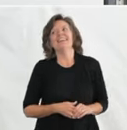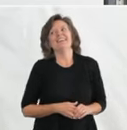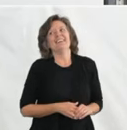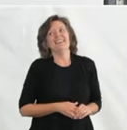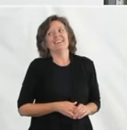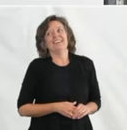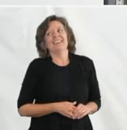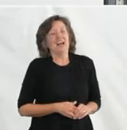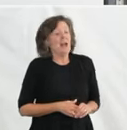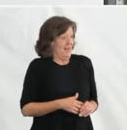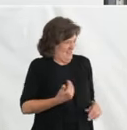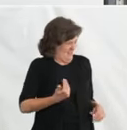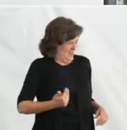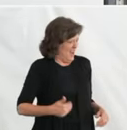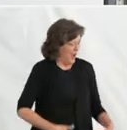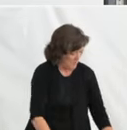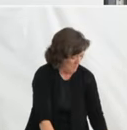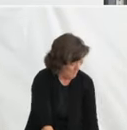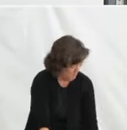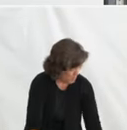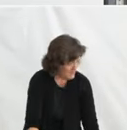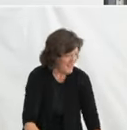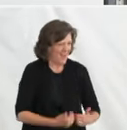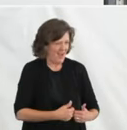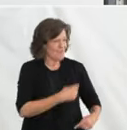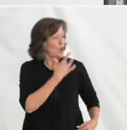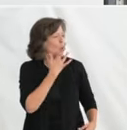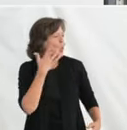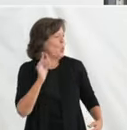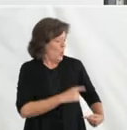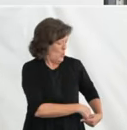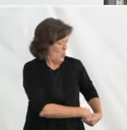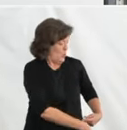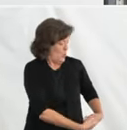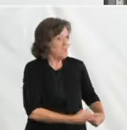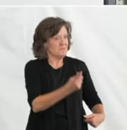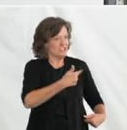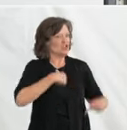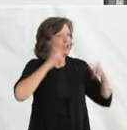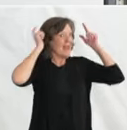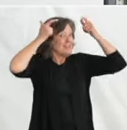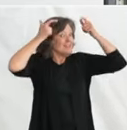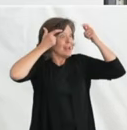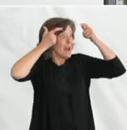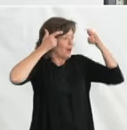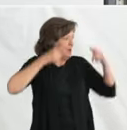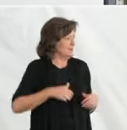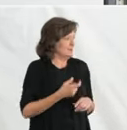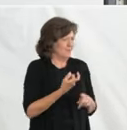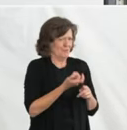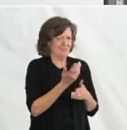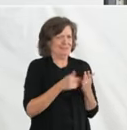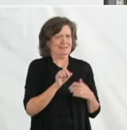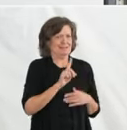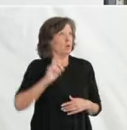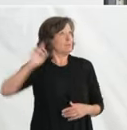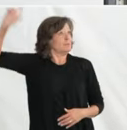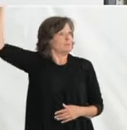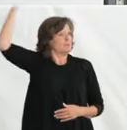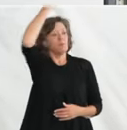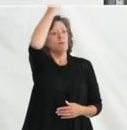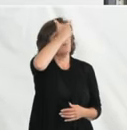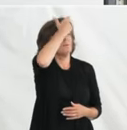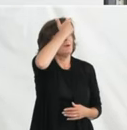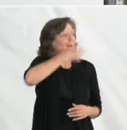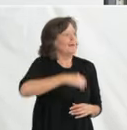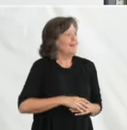Complete with the calf-high boots and the golden rope, and she got a tiara from somewhere. And she threw it at